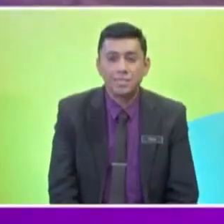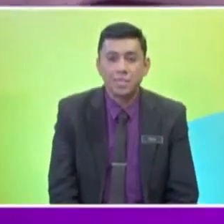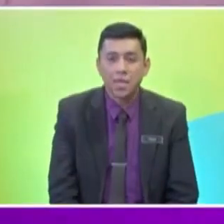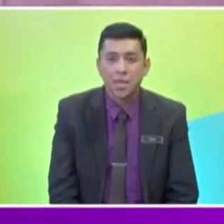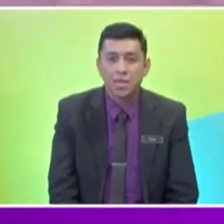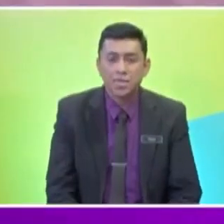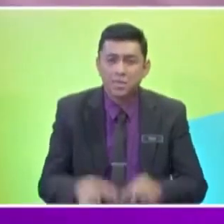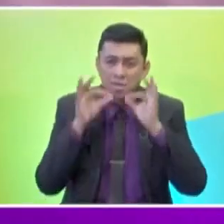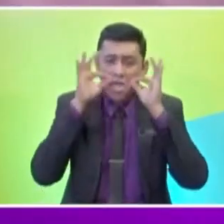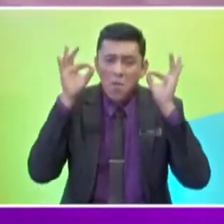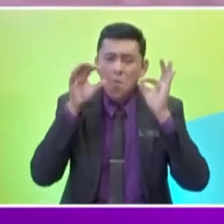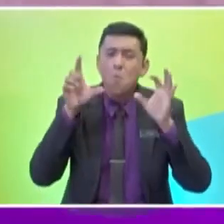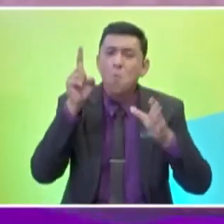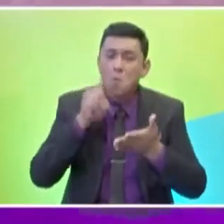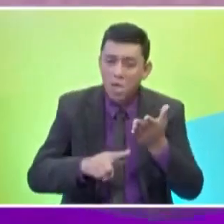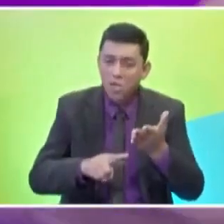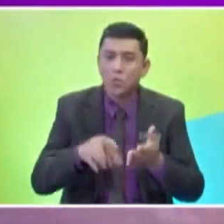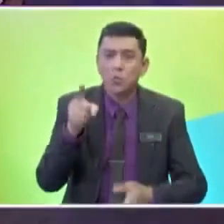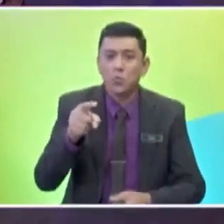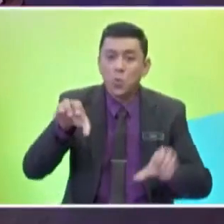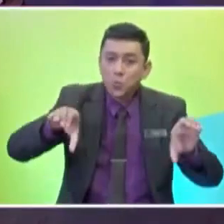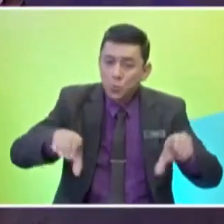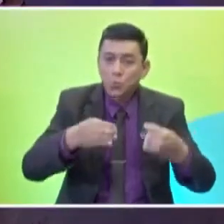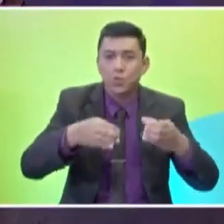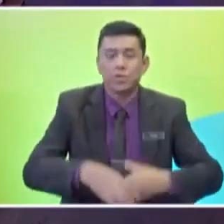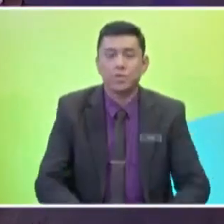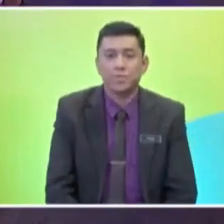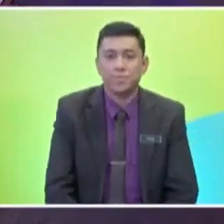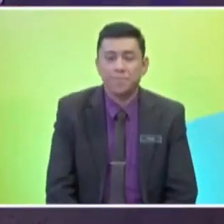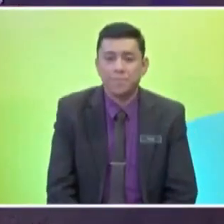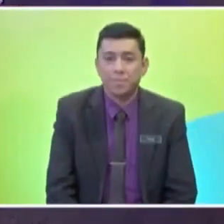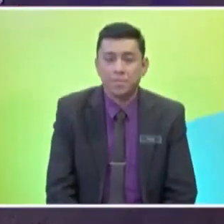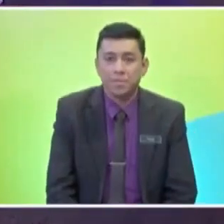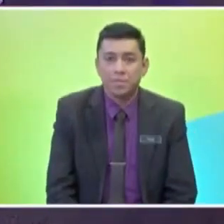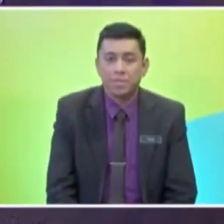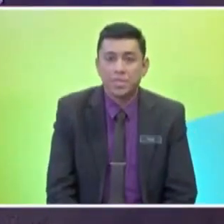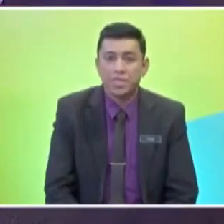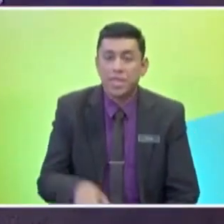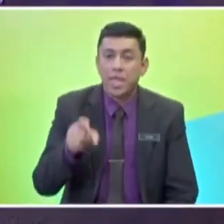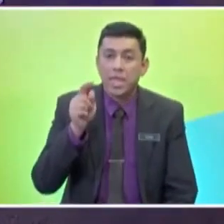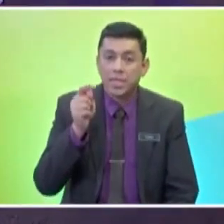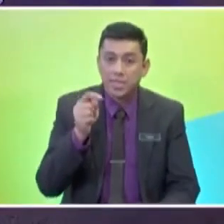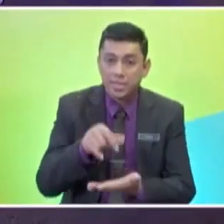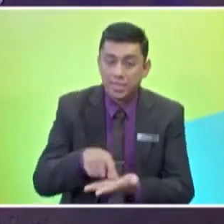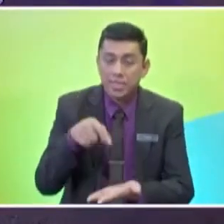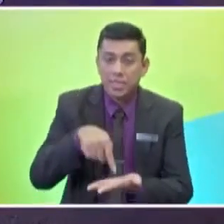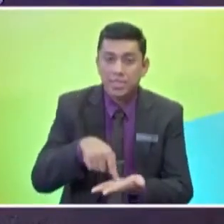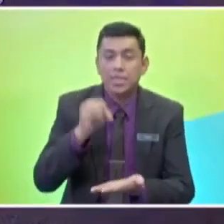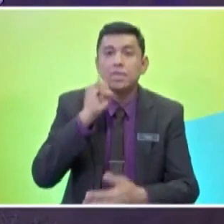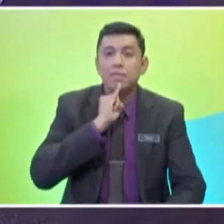Cat, what are you doing here, sticking around? Okay, so this is cat, teacher. Yes, it's a cat. Okay, thank